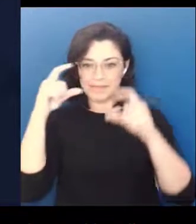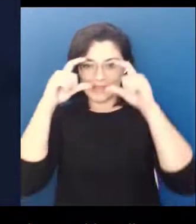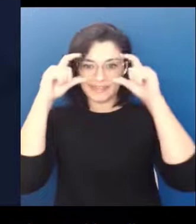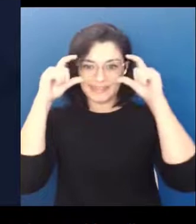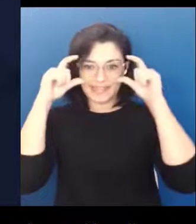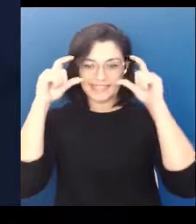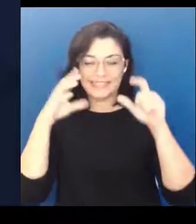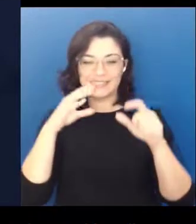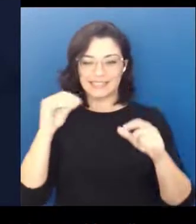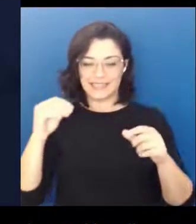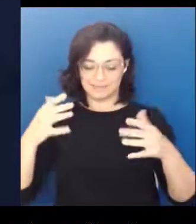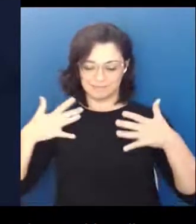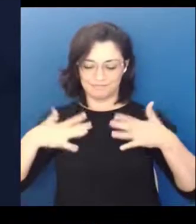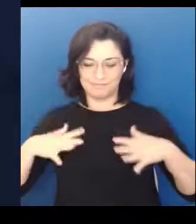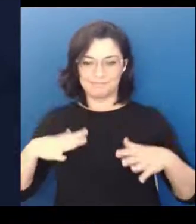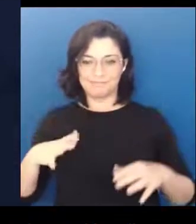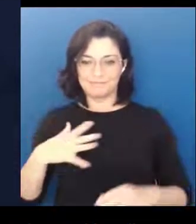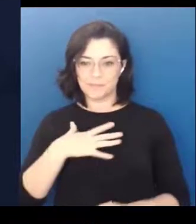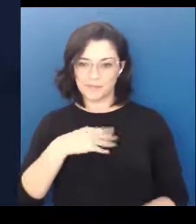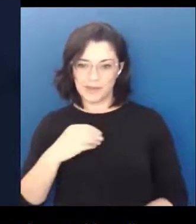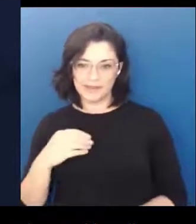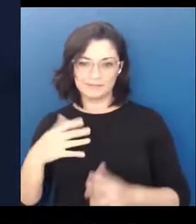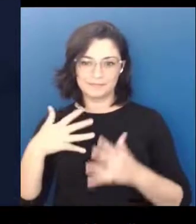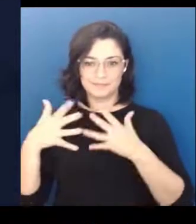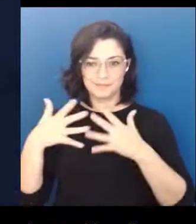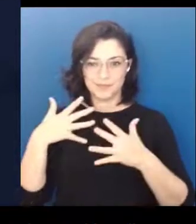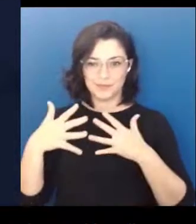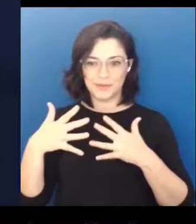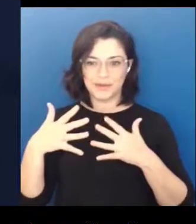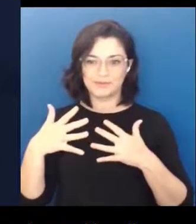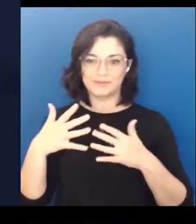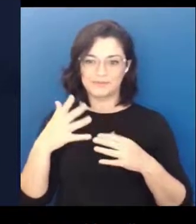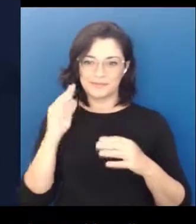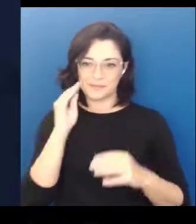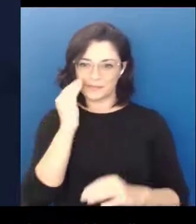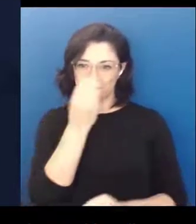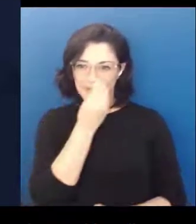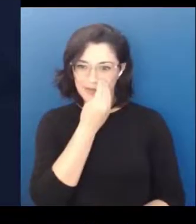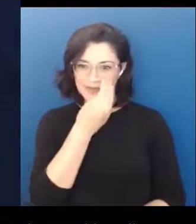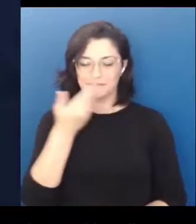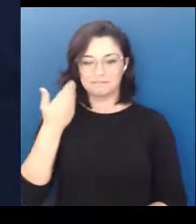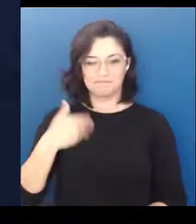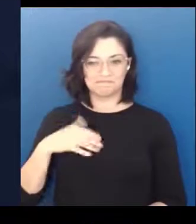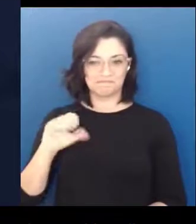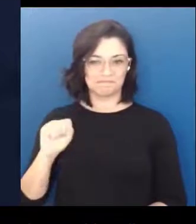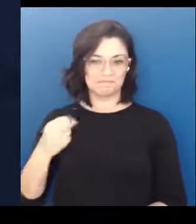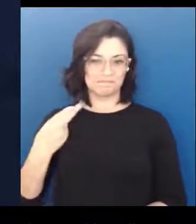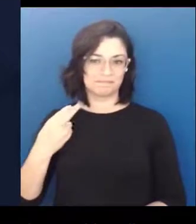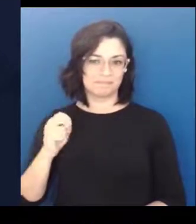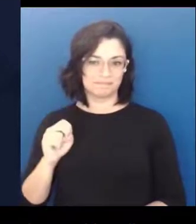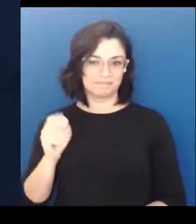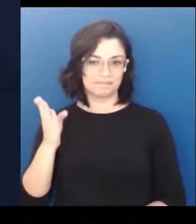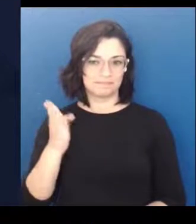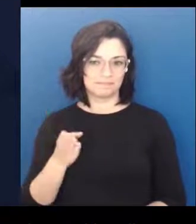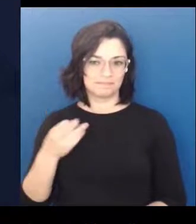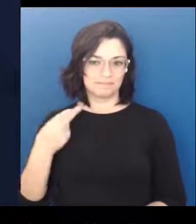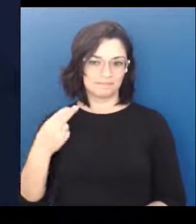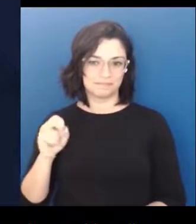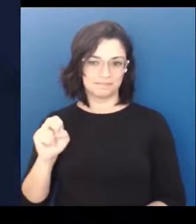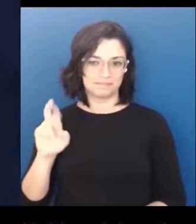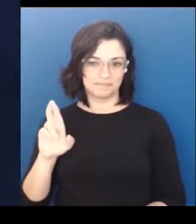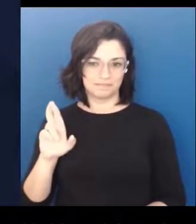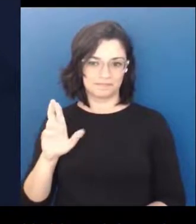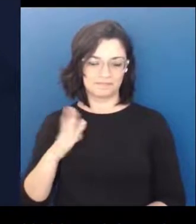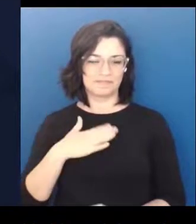flowers. My pronouns are she, her, and my background is blurred. I am the chair